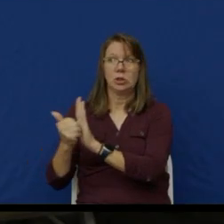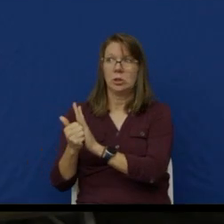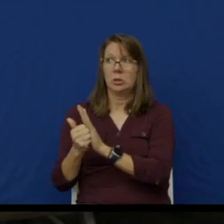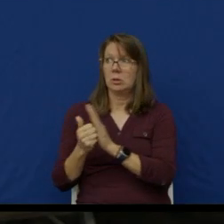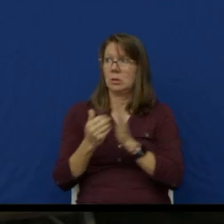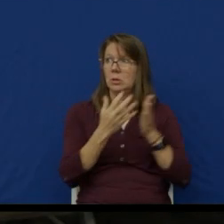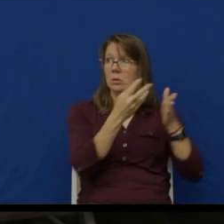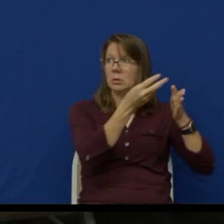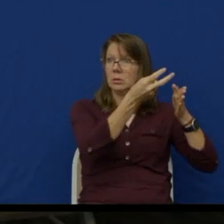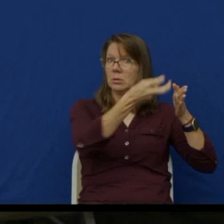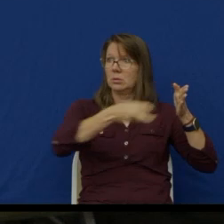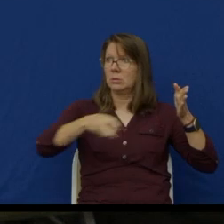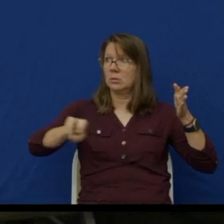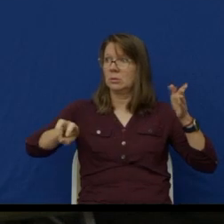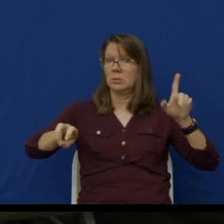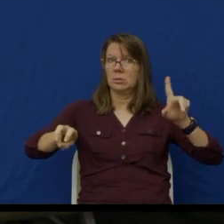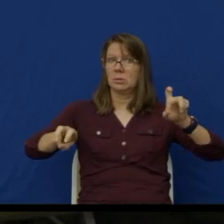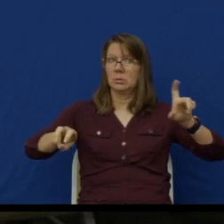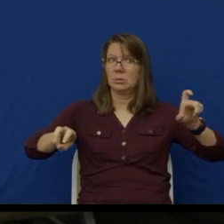Okay.